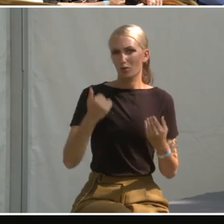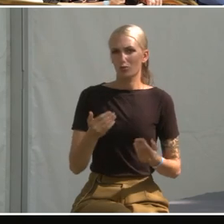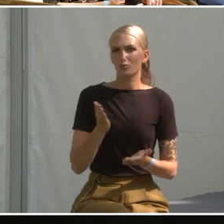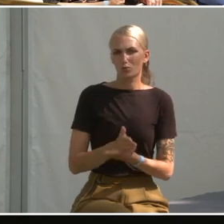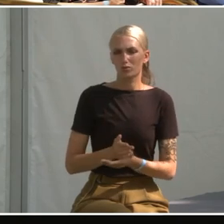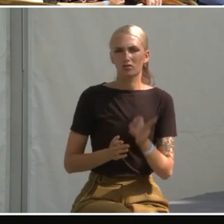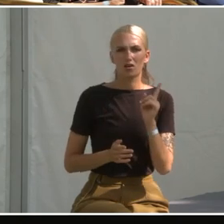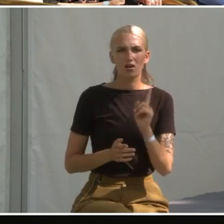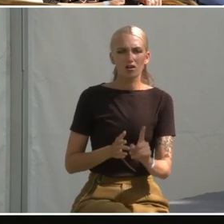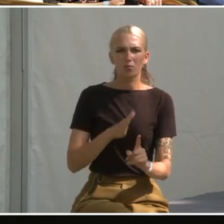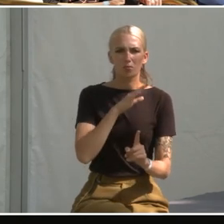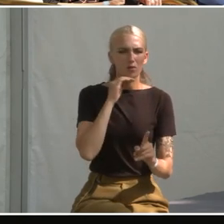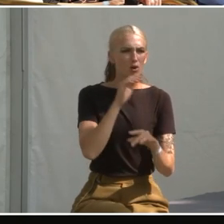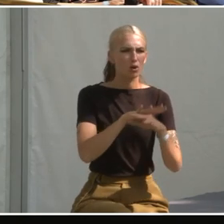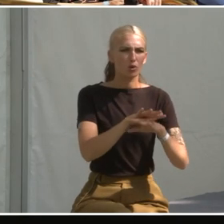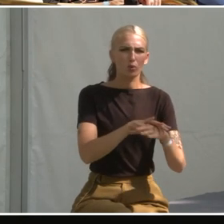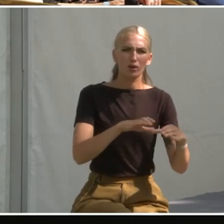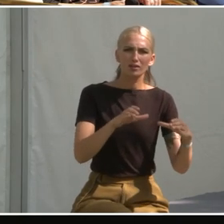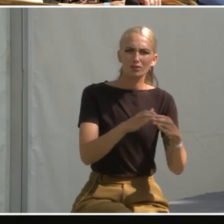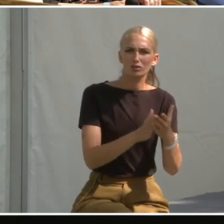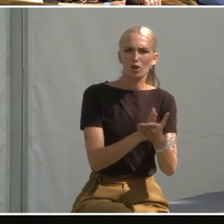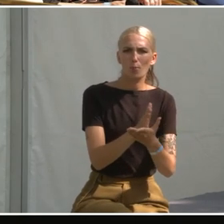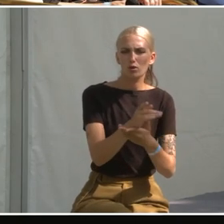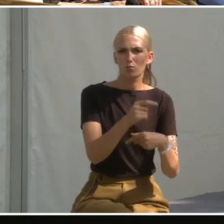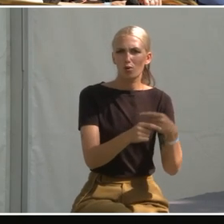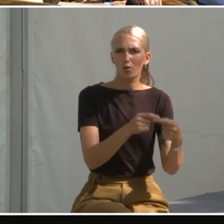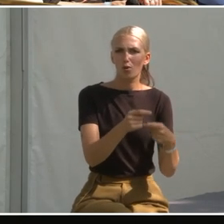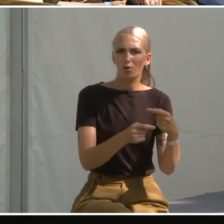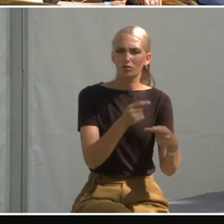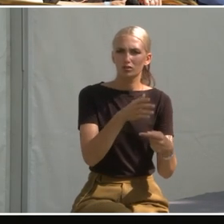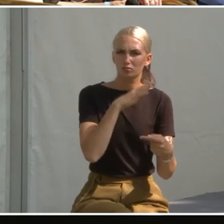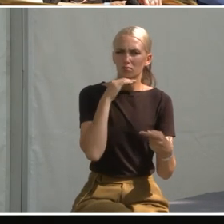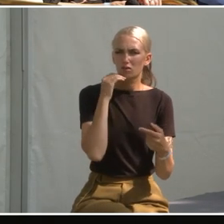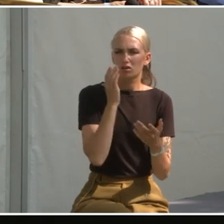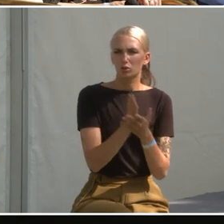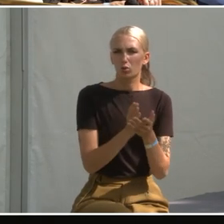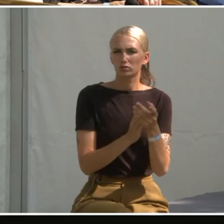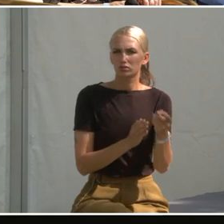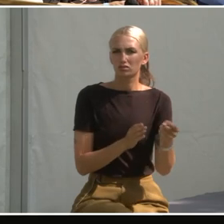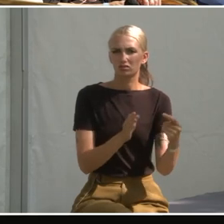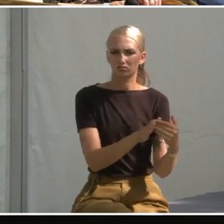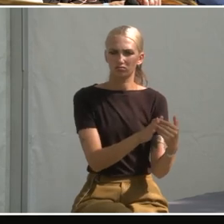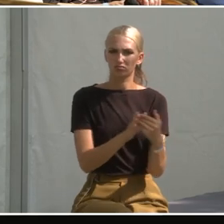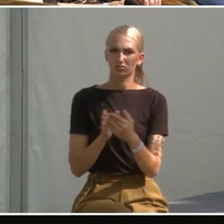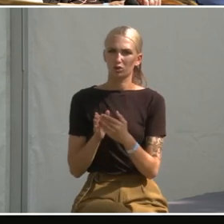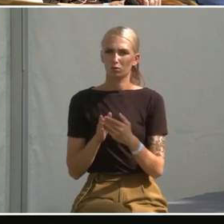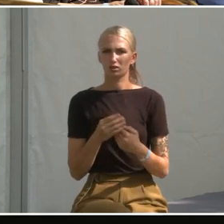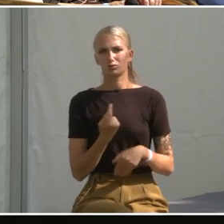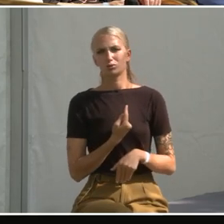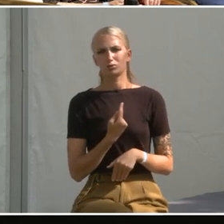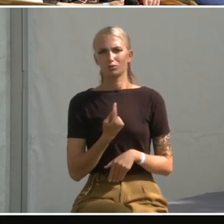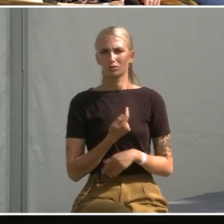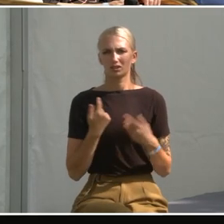of societal and political processes going on which actually make you feel even more alone when